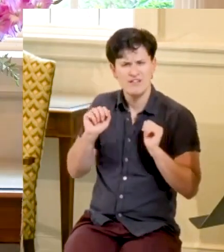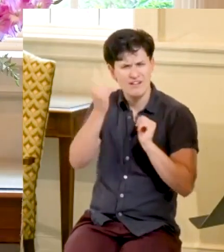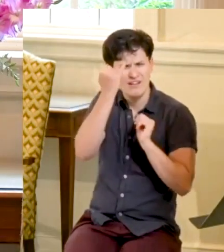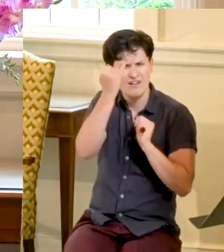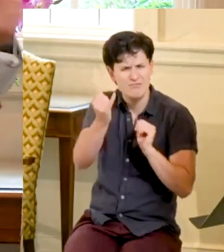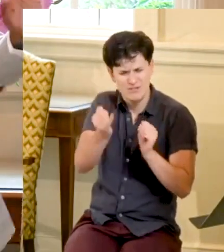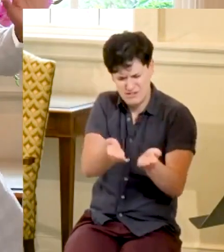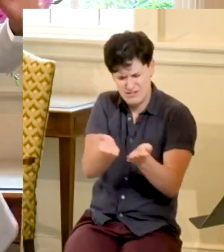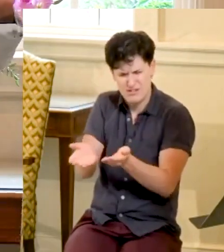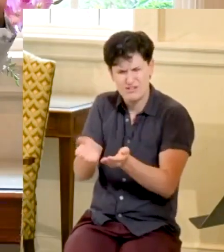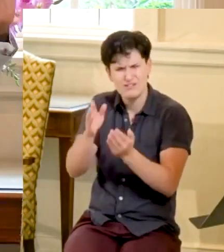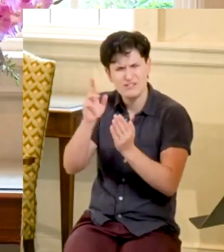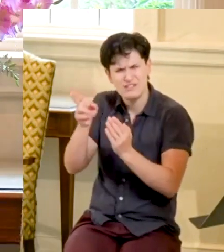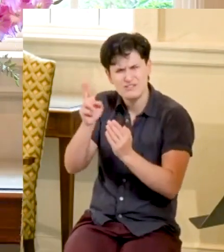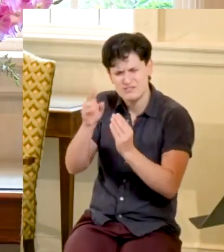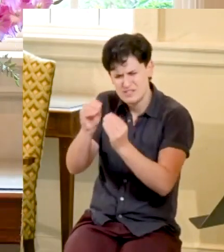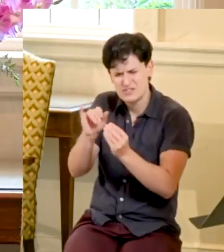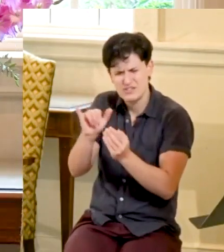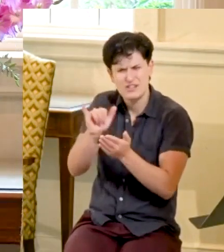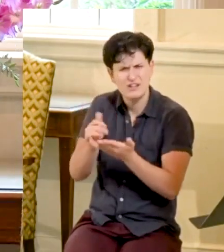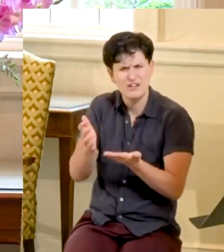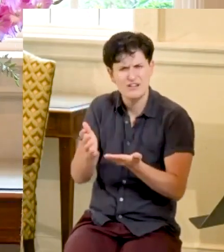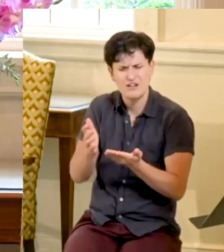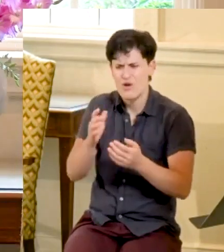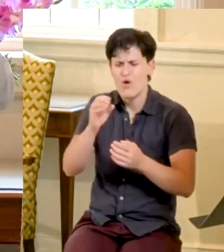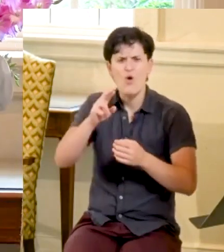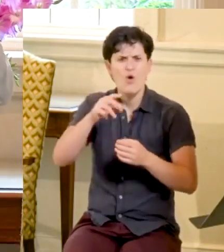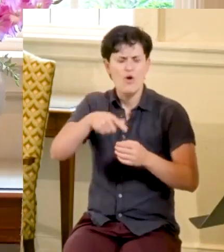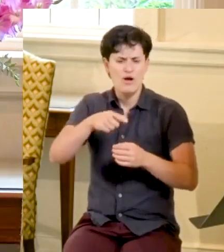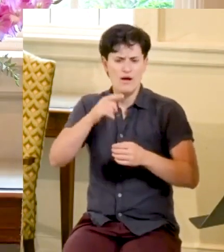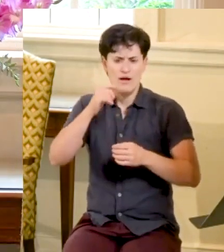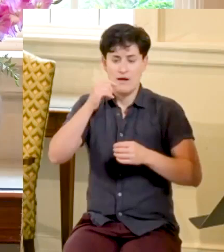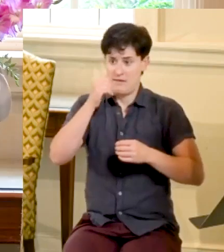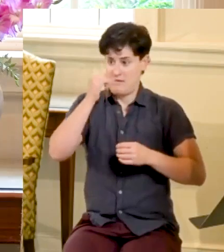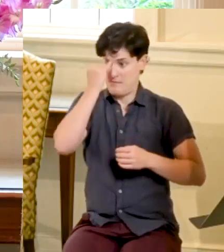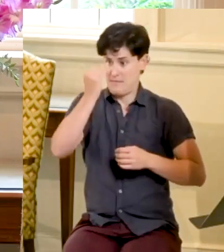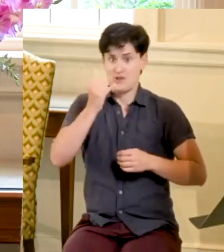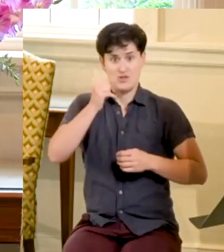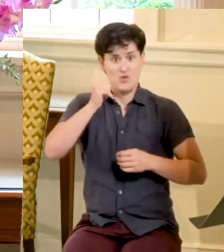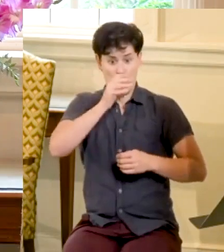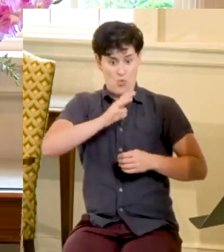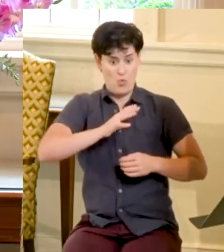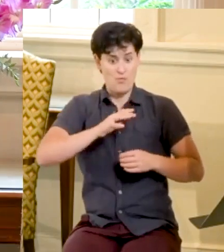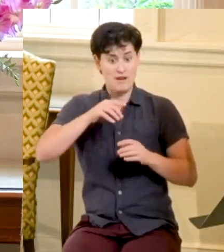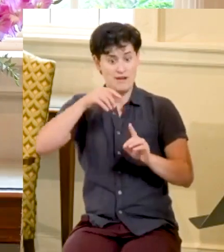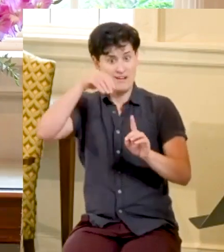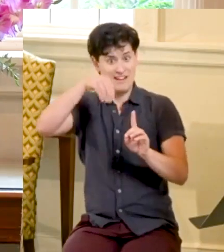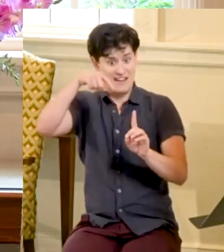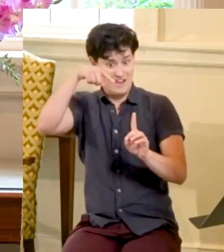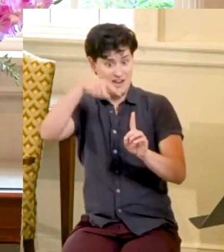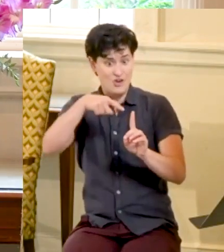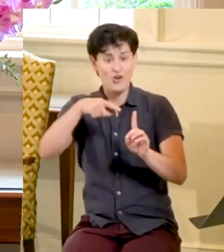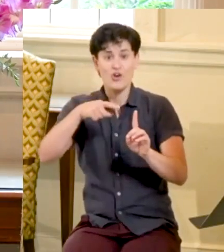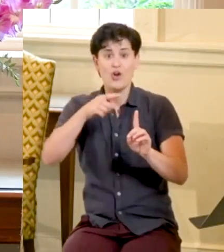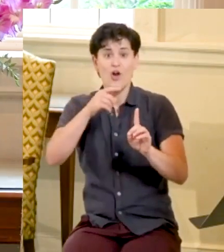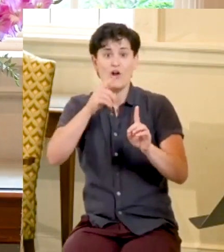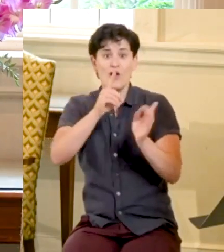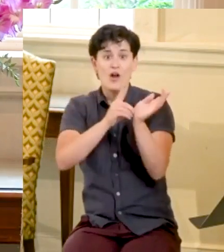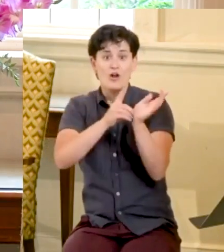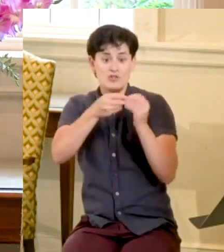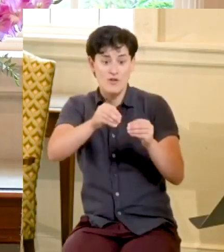Imagine a young girl sitting in a clinic waiting room, unaware that the data from her period tracking app would one day